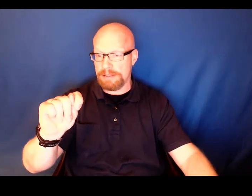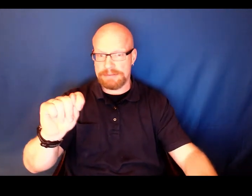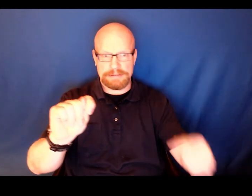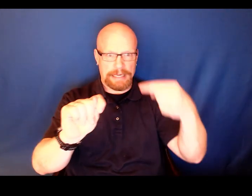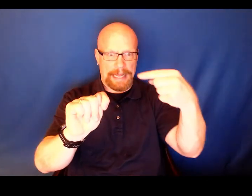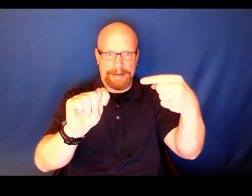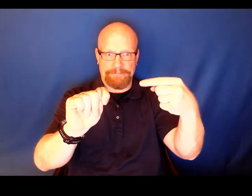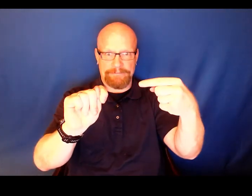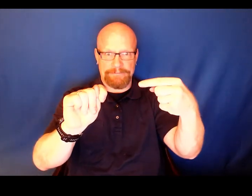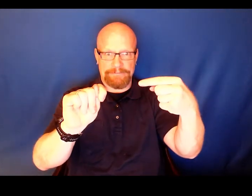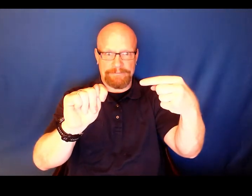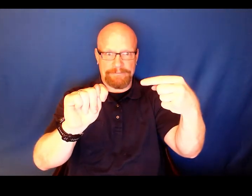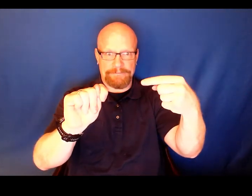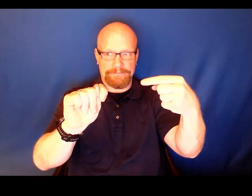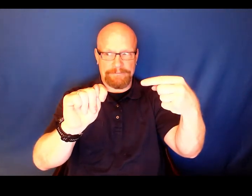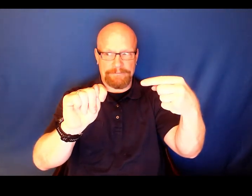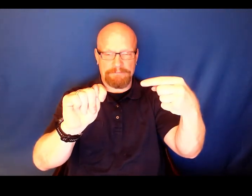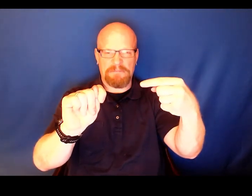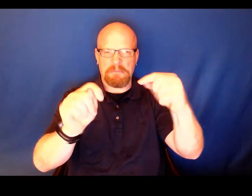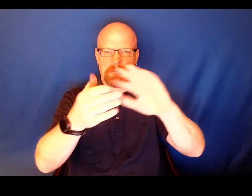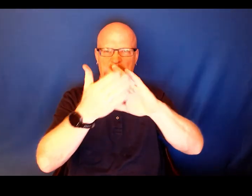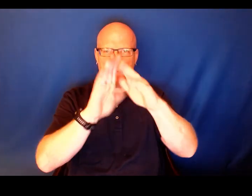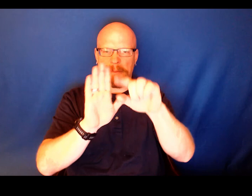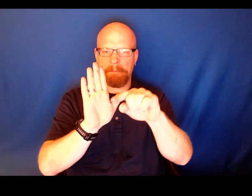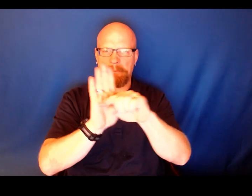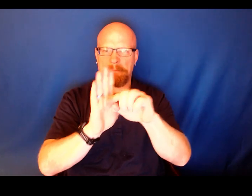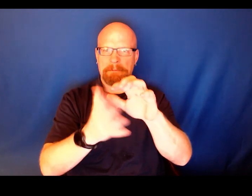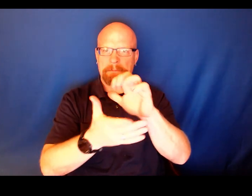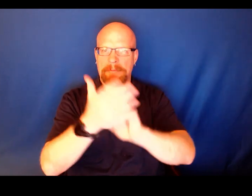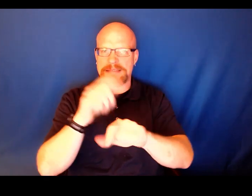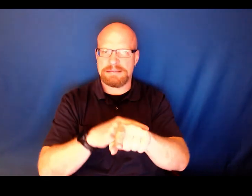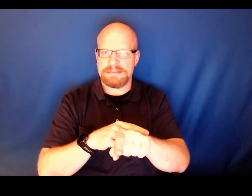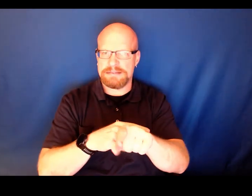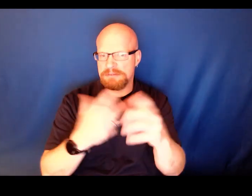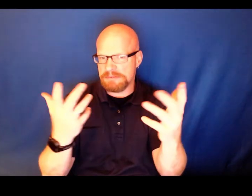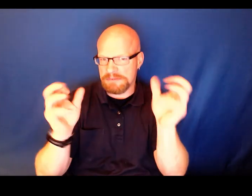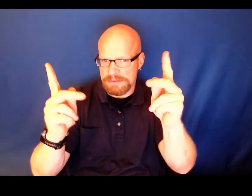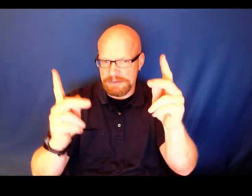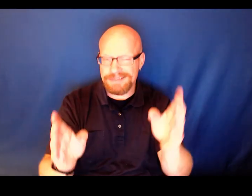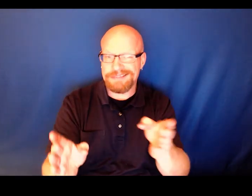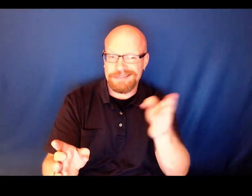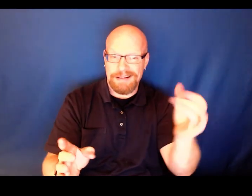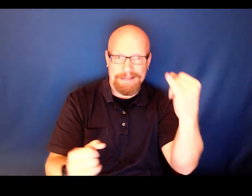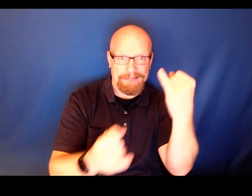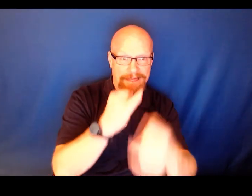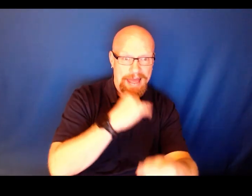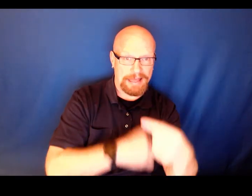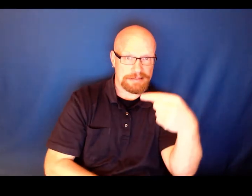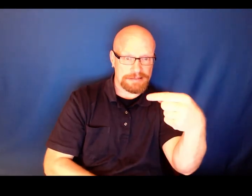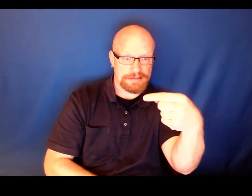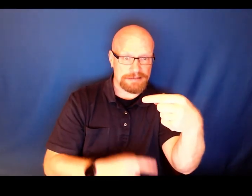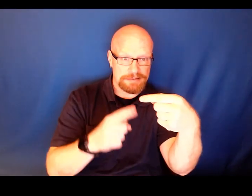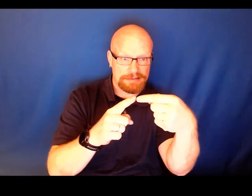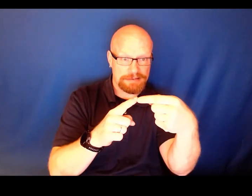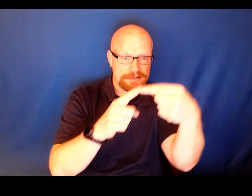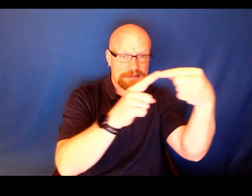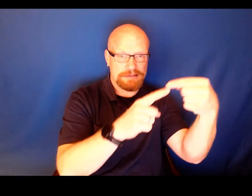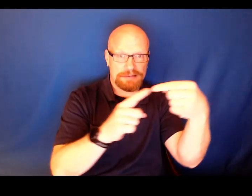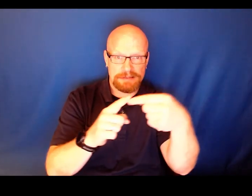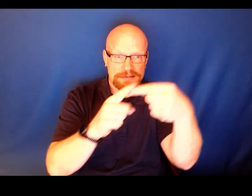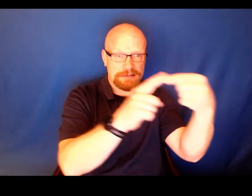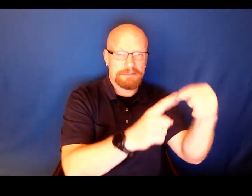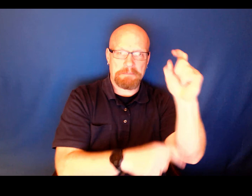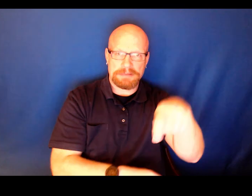Because plus a negative really becomes subtracting that term. Now the last polynomial, we